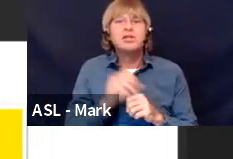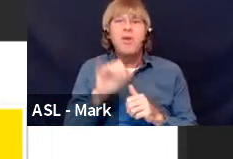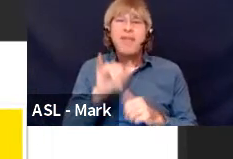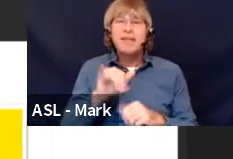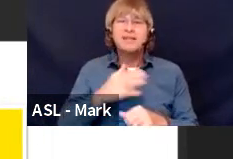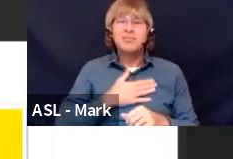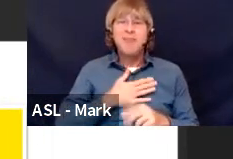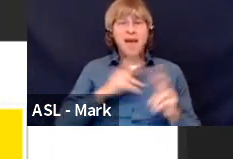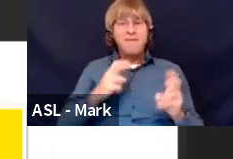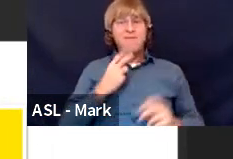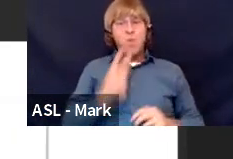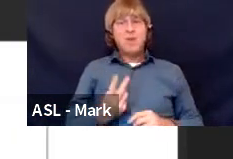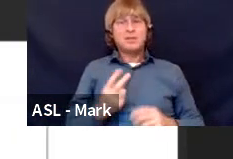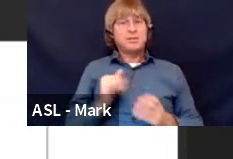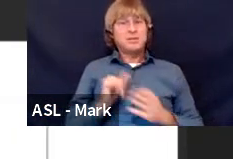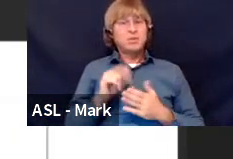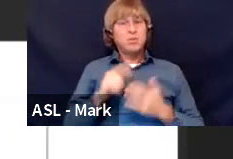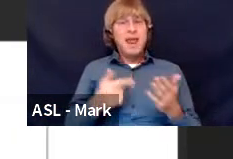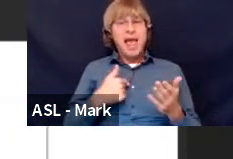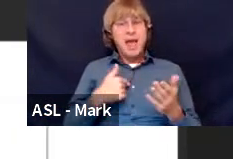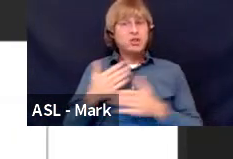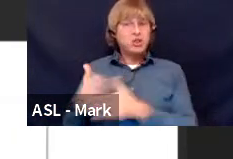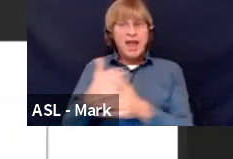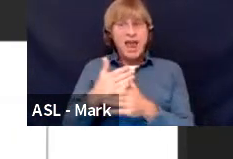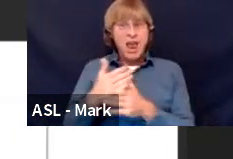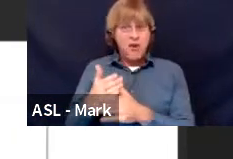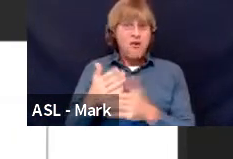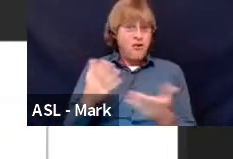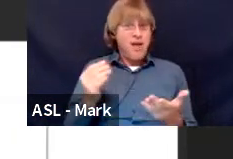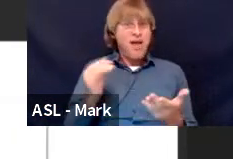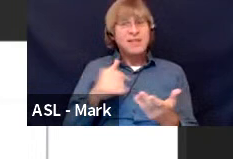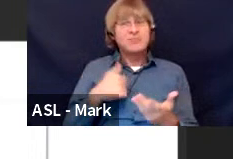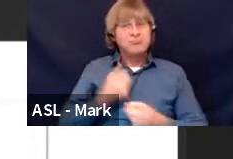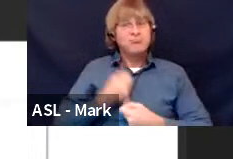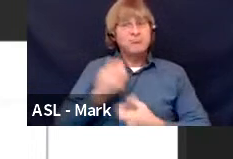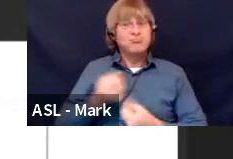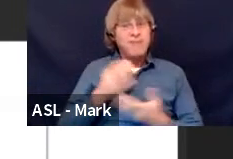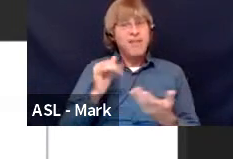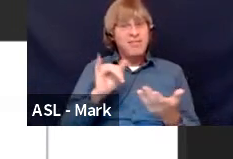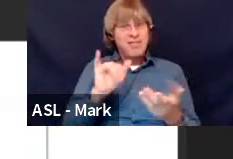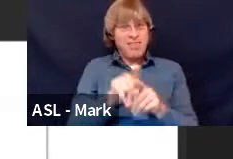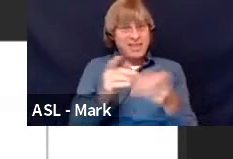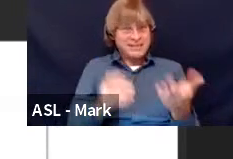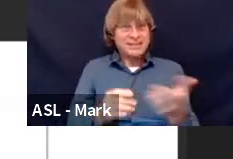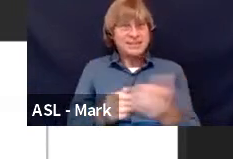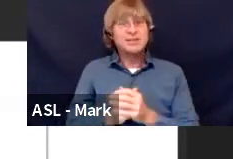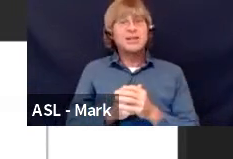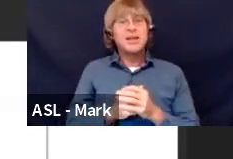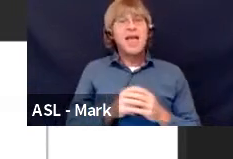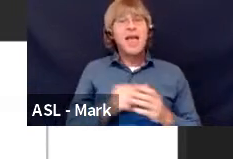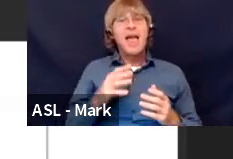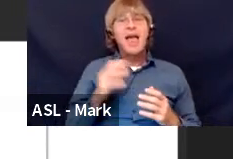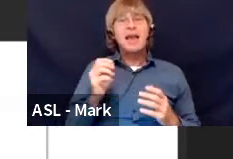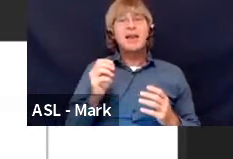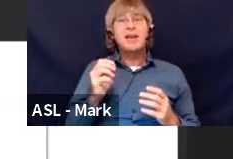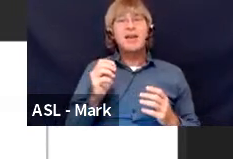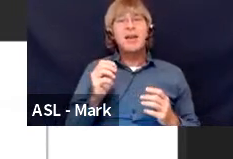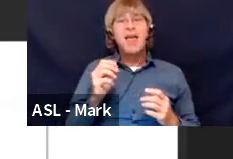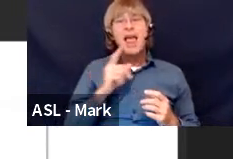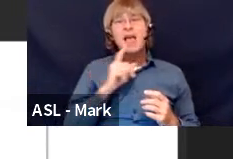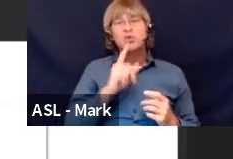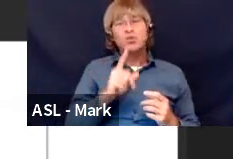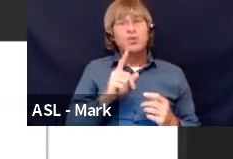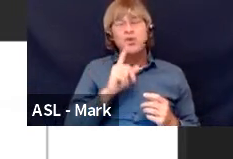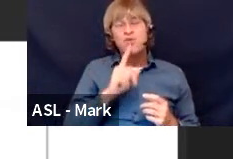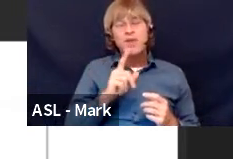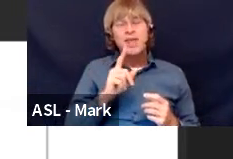was my voice. That's what I was sharing. And I was sharing, things of this nature. And it was